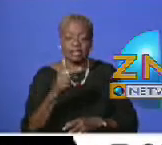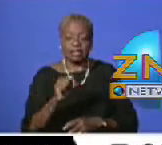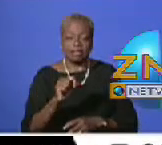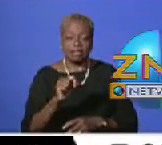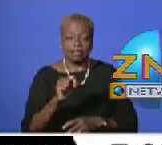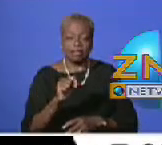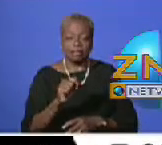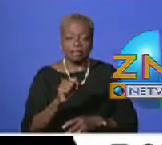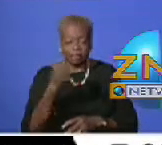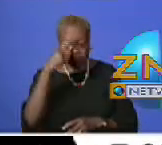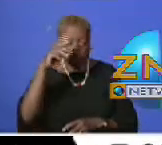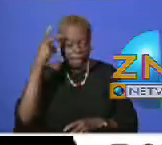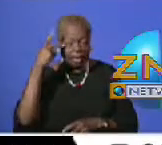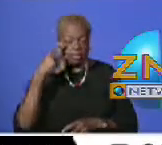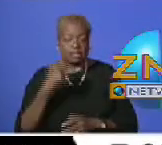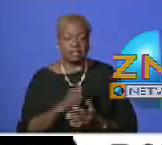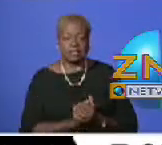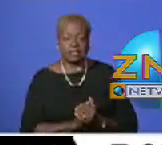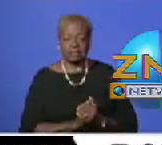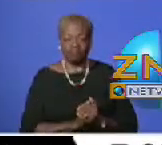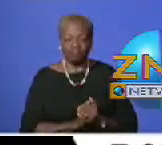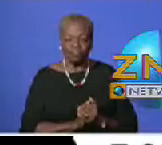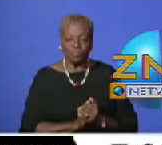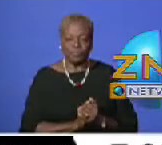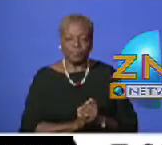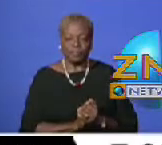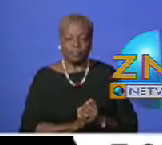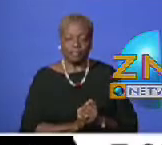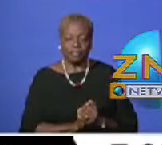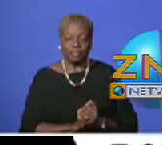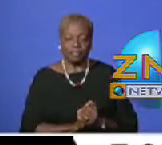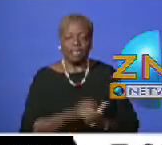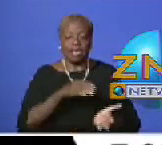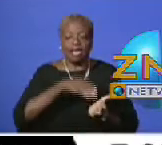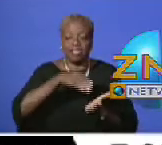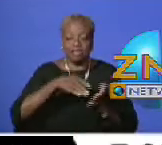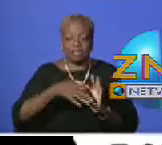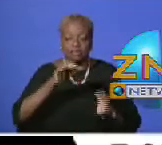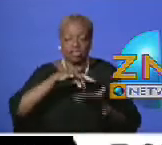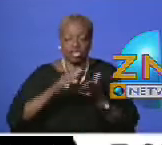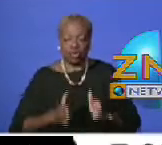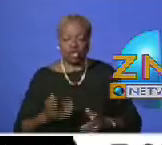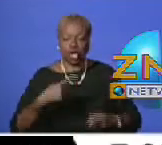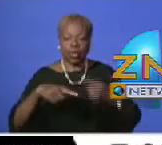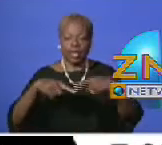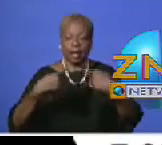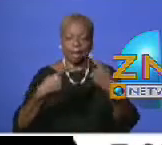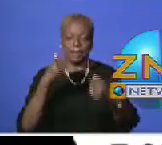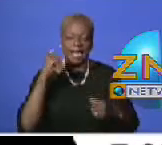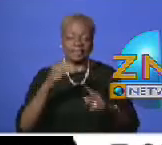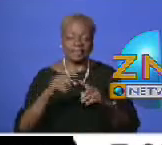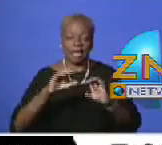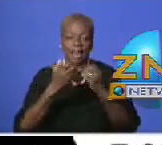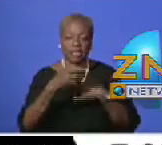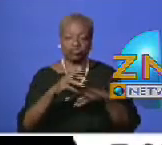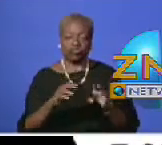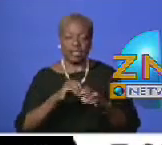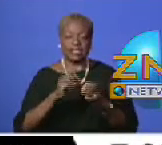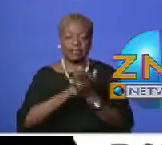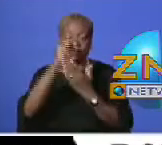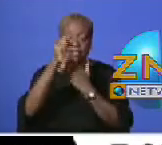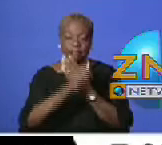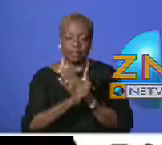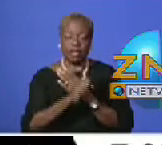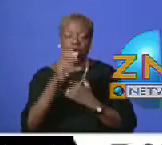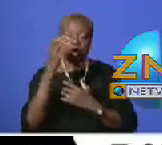weeks. Here's Jiminy DeSwain. Annually, thousands of students head back in the classrooms in September, but COVID-19 has